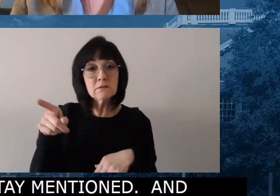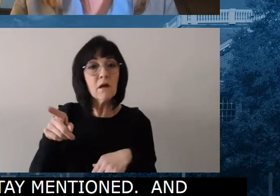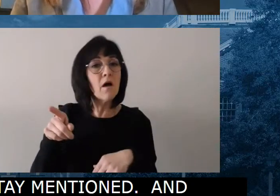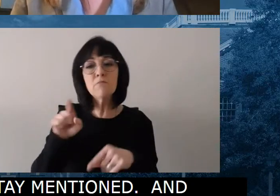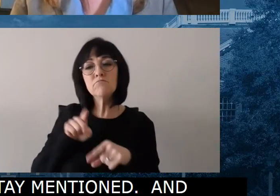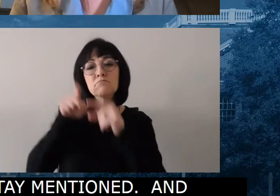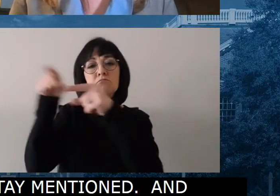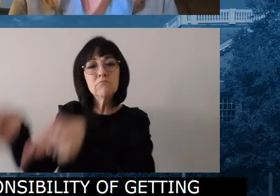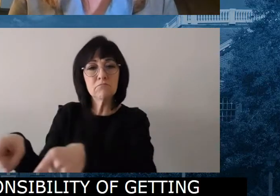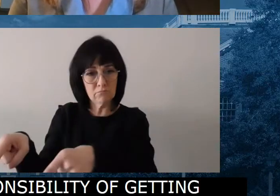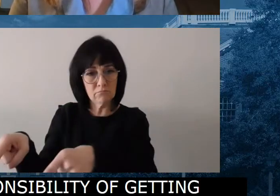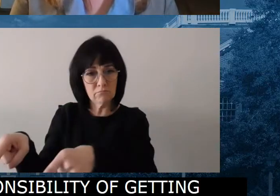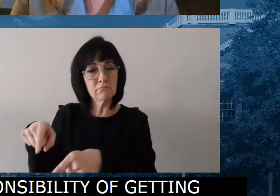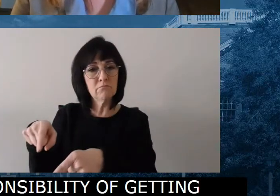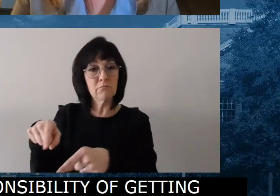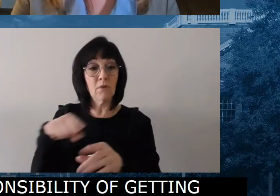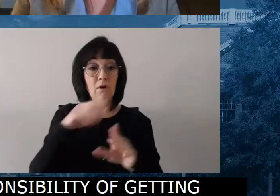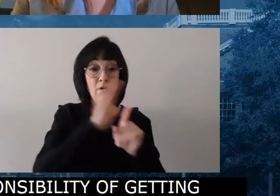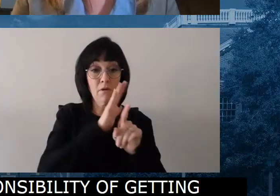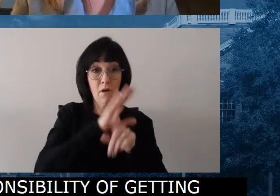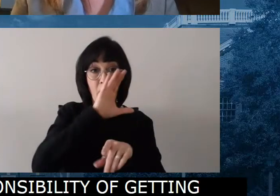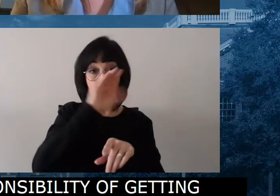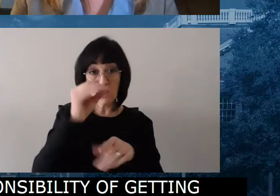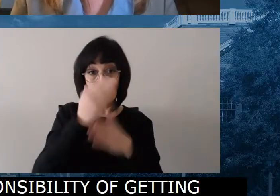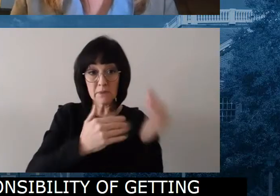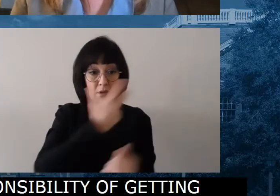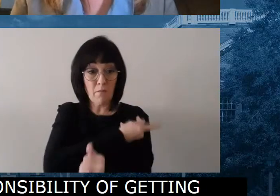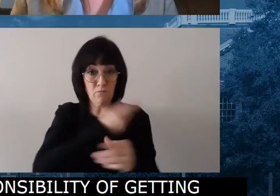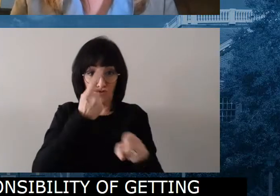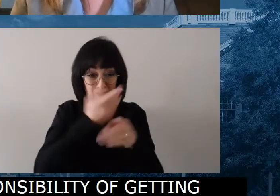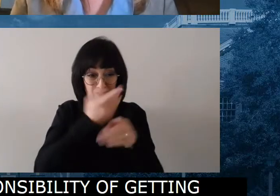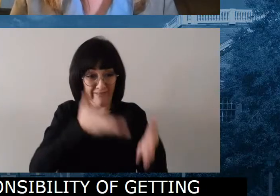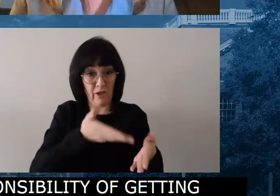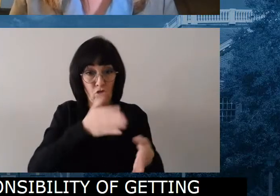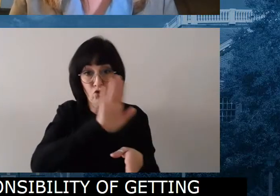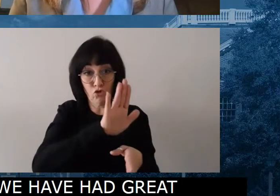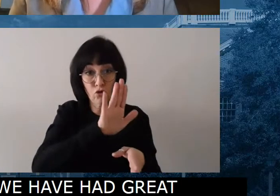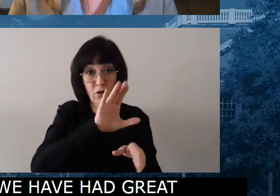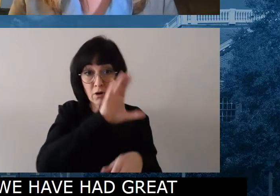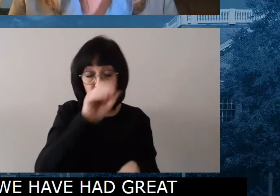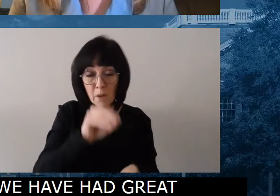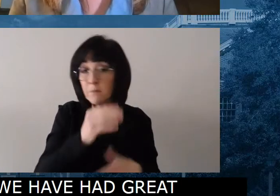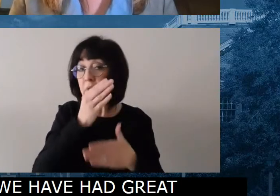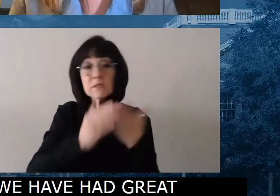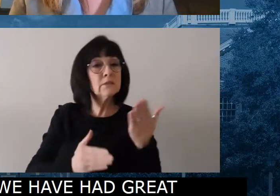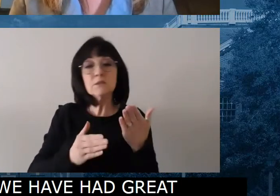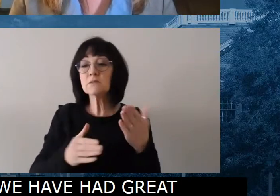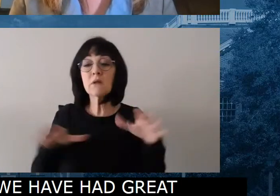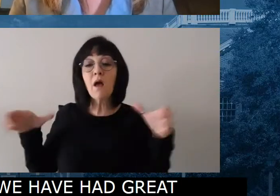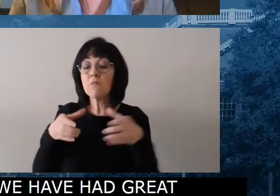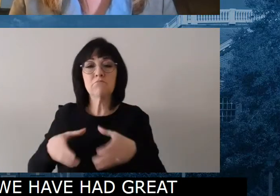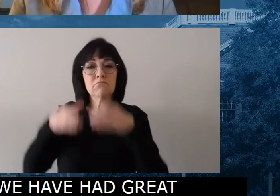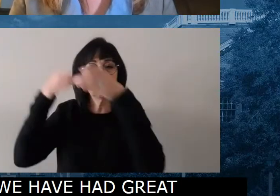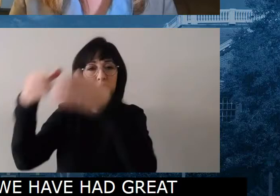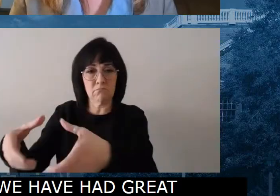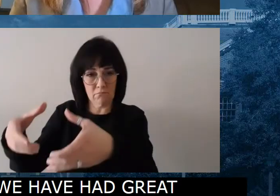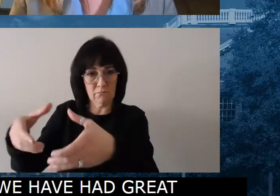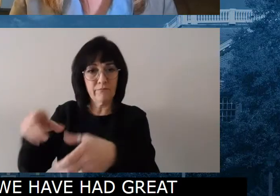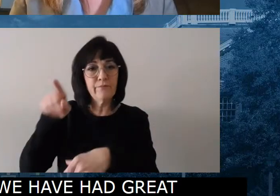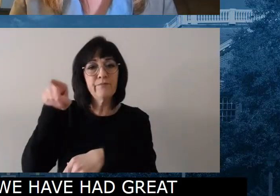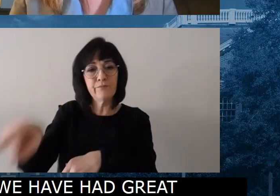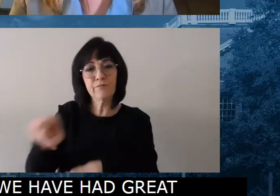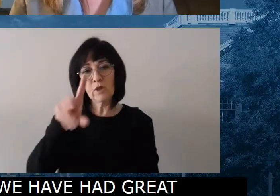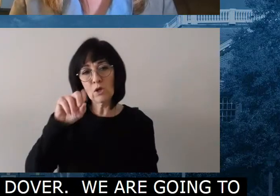And, we'll continue to send out information to the contacts at these organizations. They can filter it through their employees